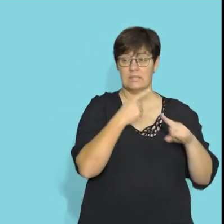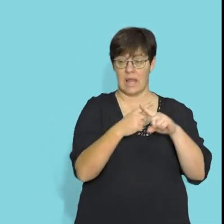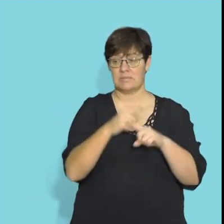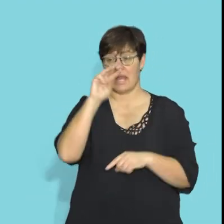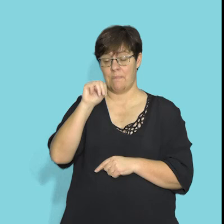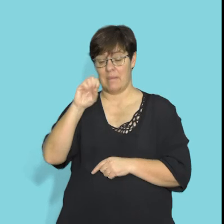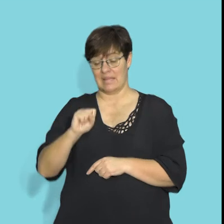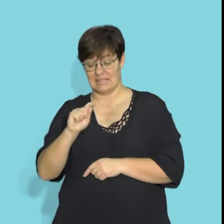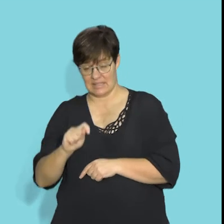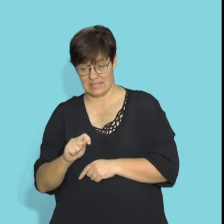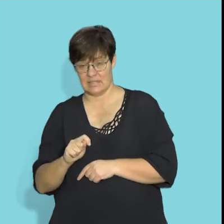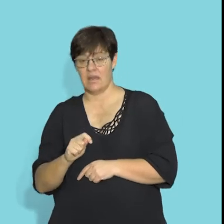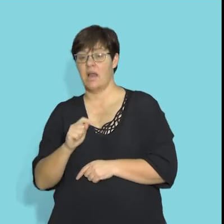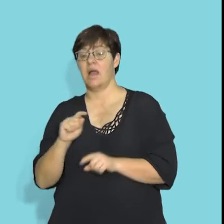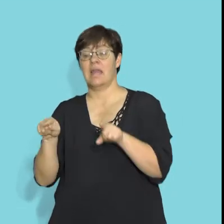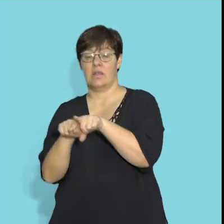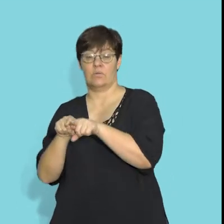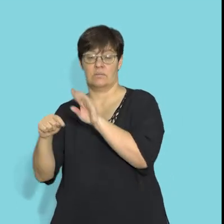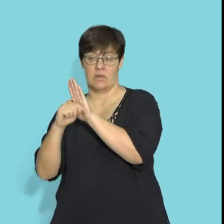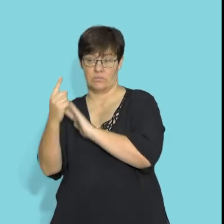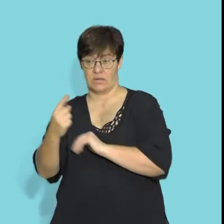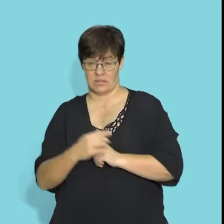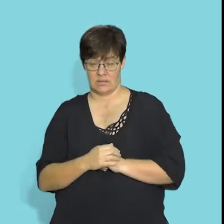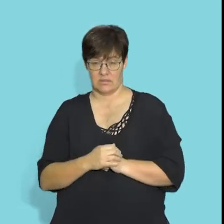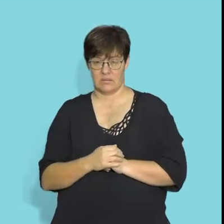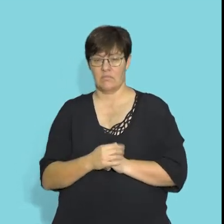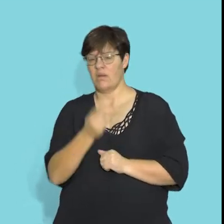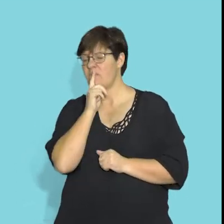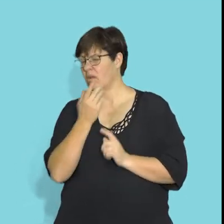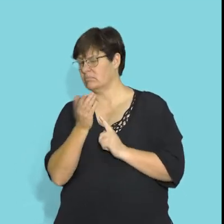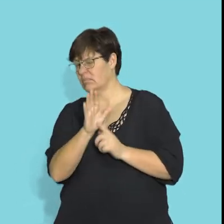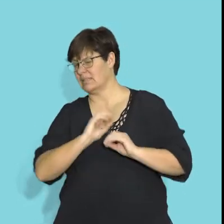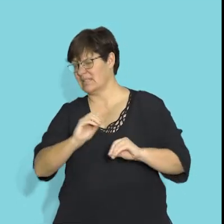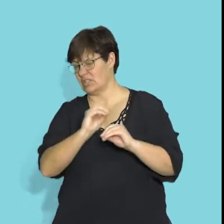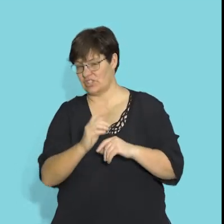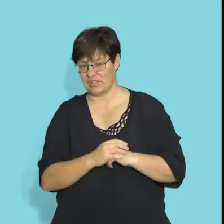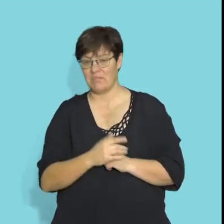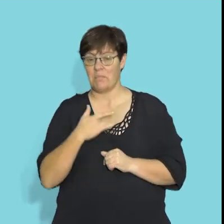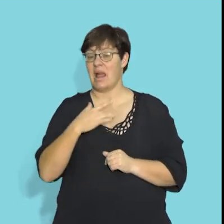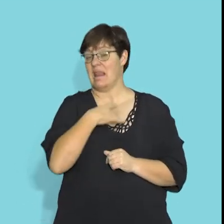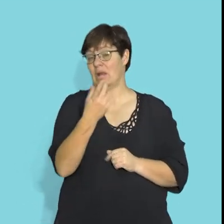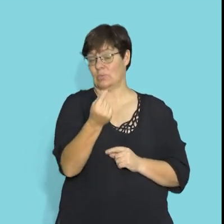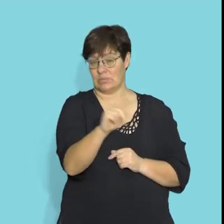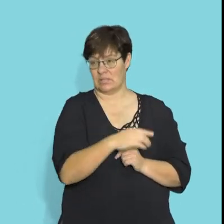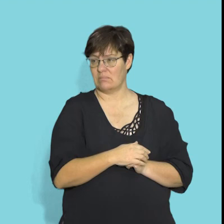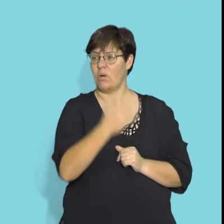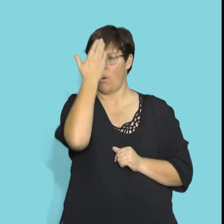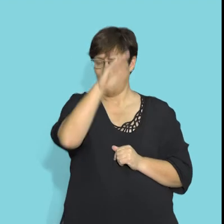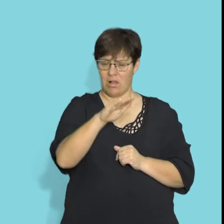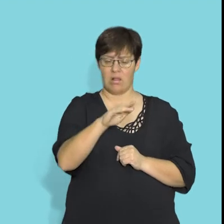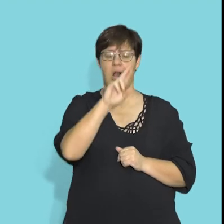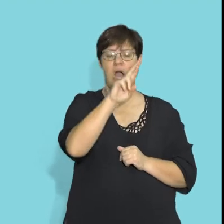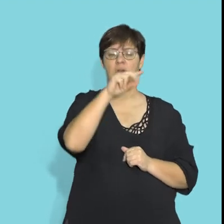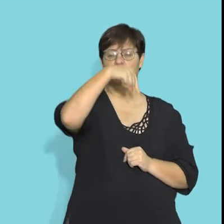the answer must be equal to -1. All right. Now I'm going to teach you a little bit of a trick here. This is what I always like to do, is I know that the gradient